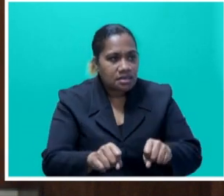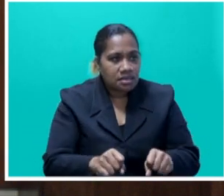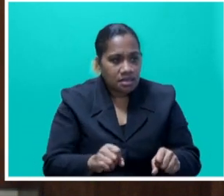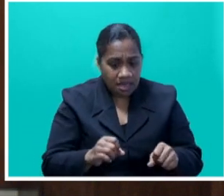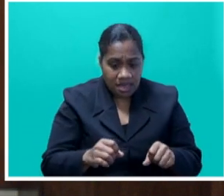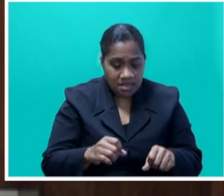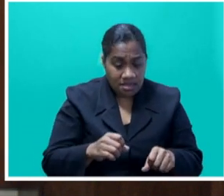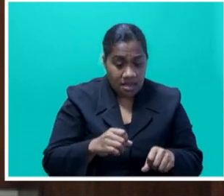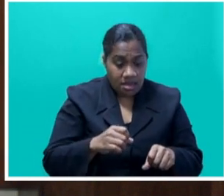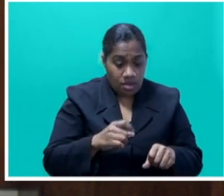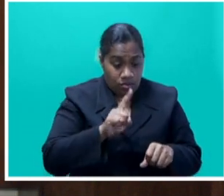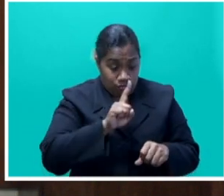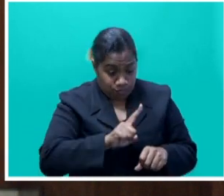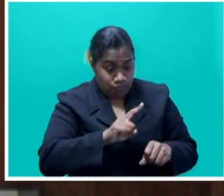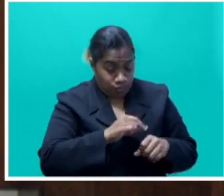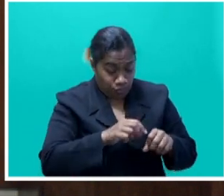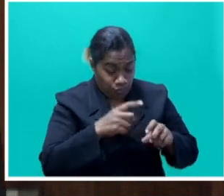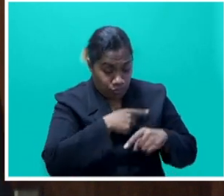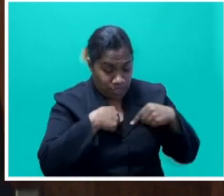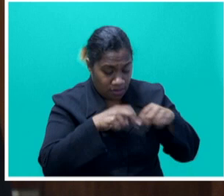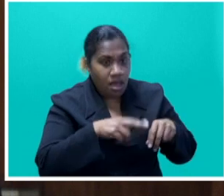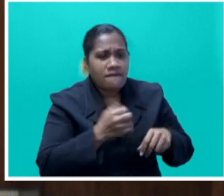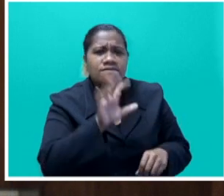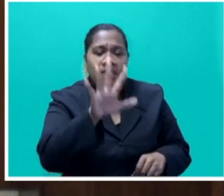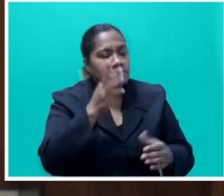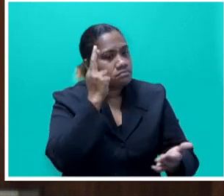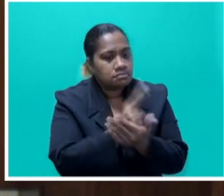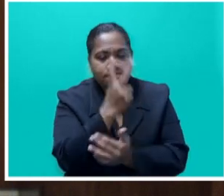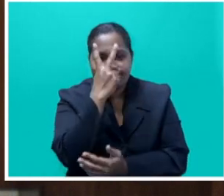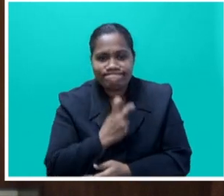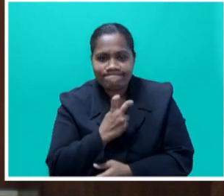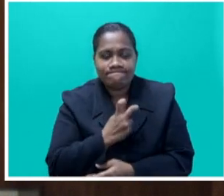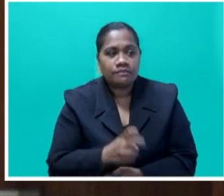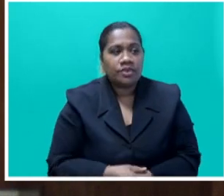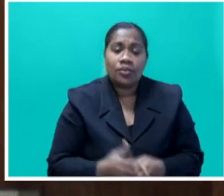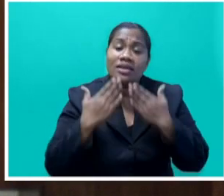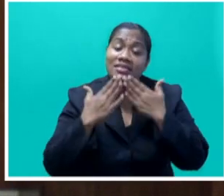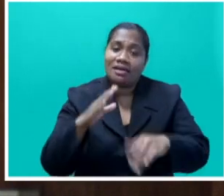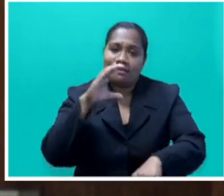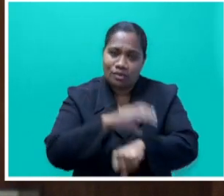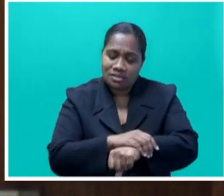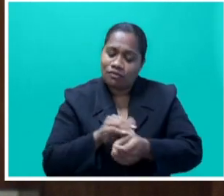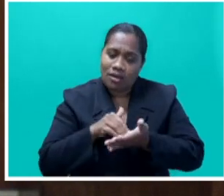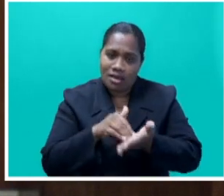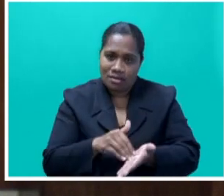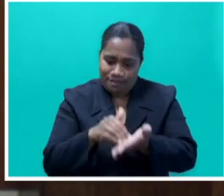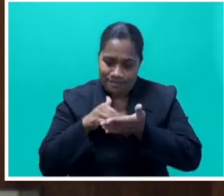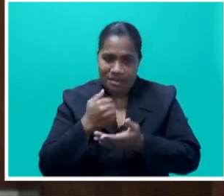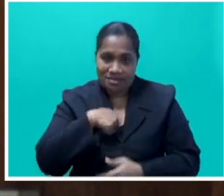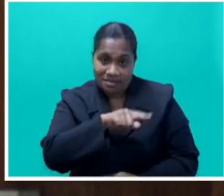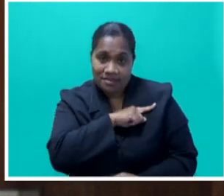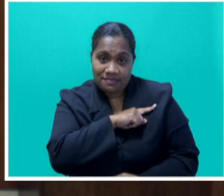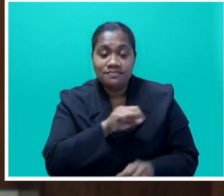we had 5 out of them who were quite old. And the efforts of the police, I must thank the police for the efforts in assisting us, and of course the